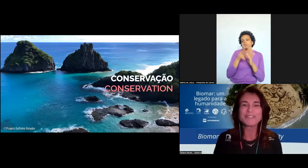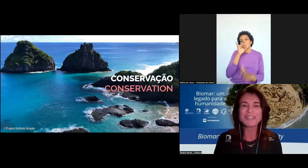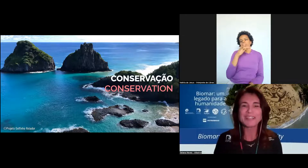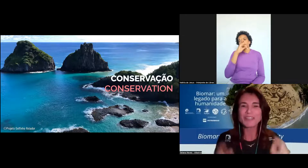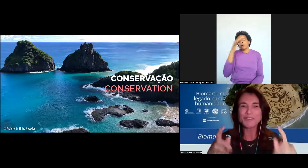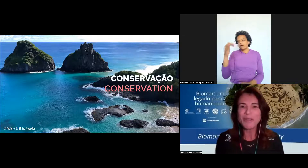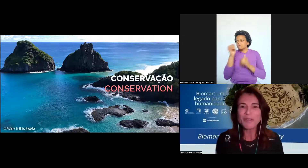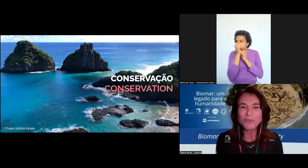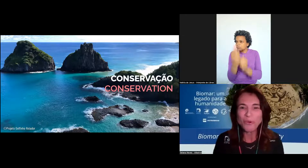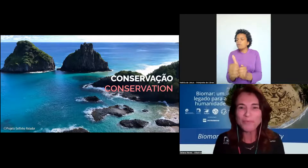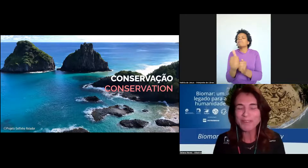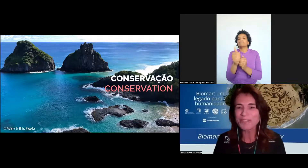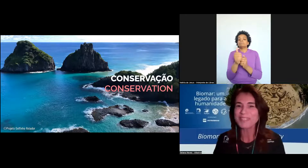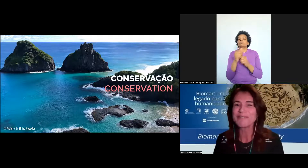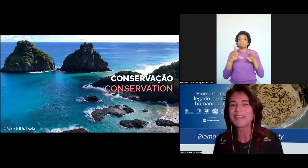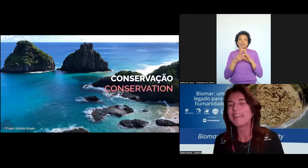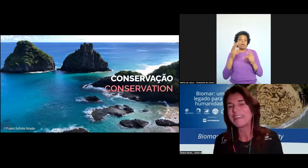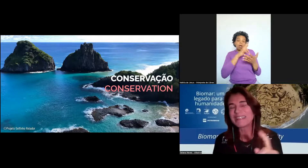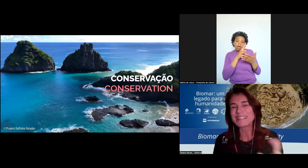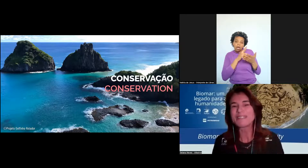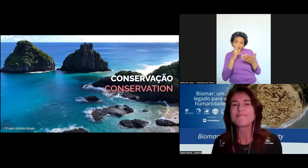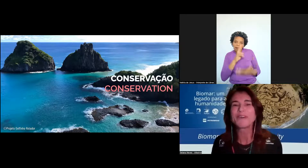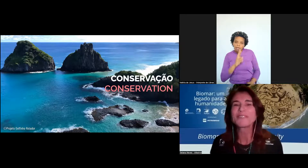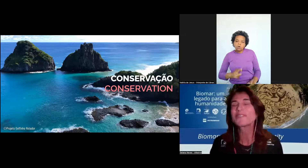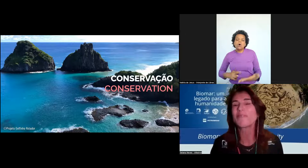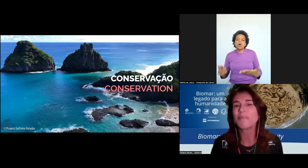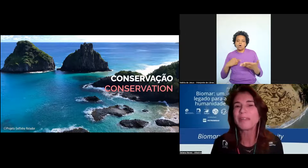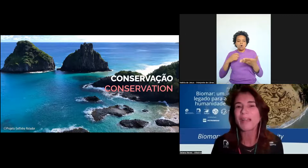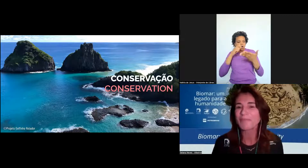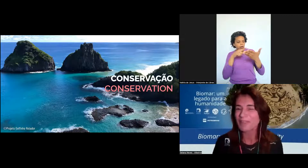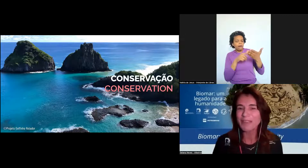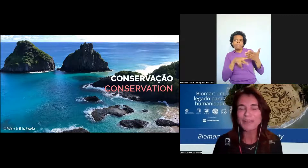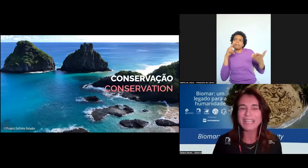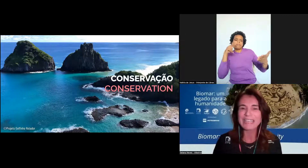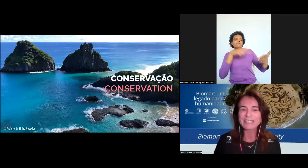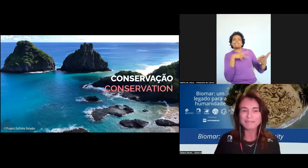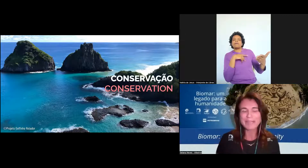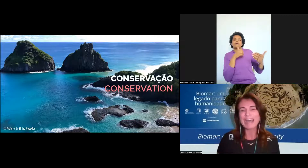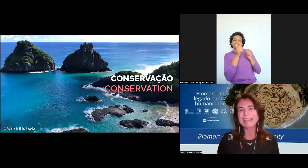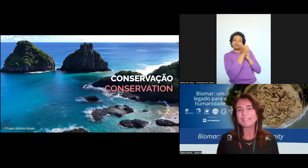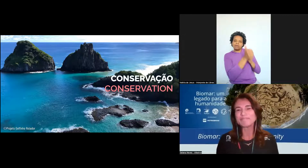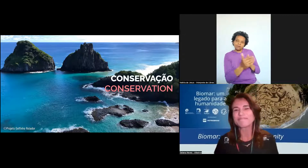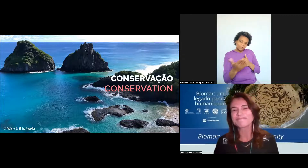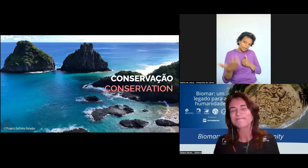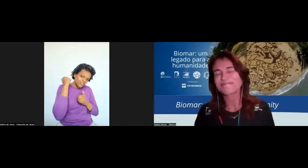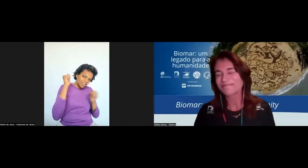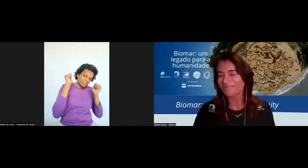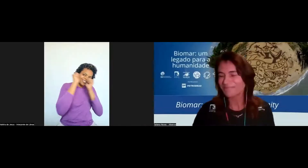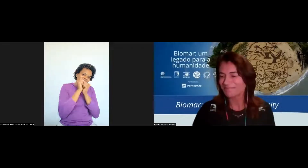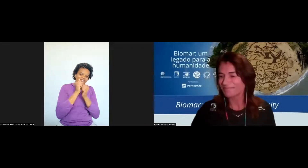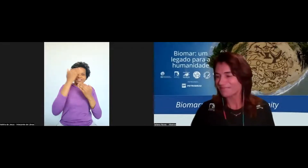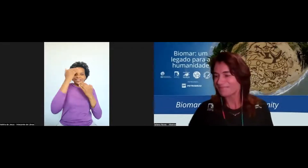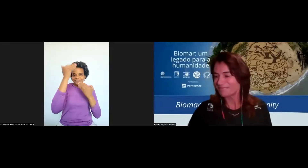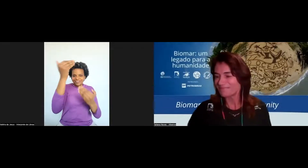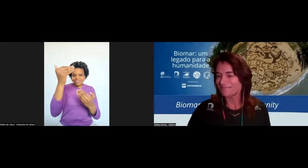because we're going to announce the strategic planning report there. So as you can follow us, please